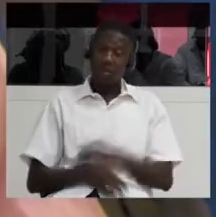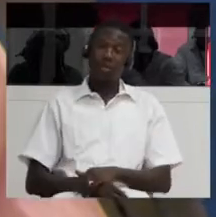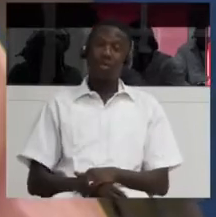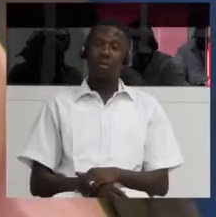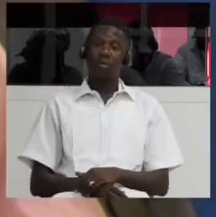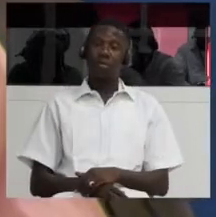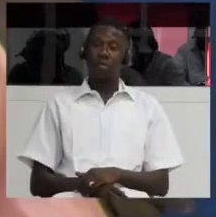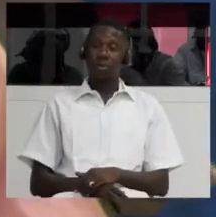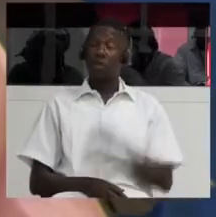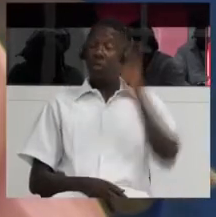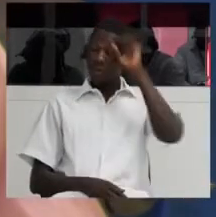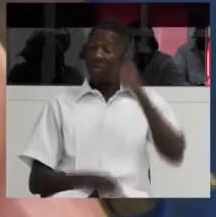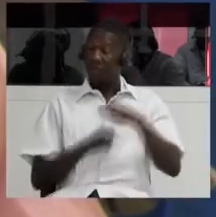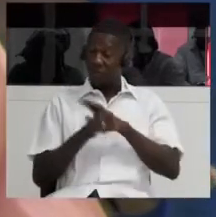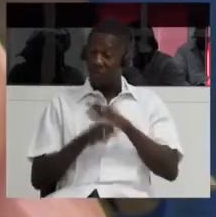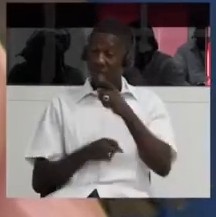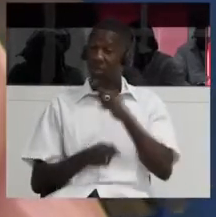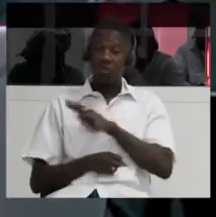knowing fully well it's not true?